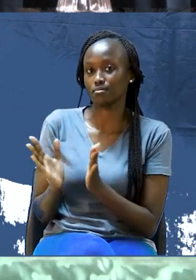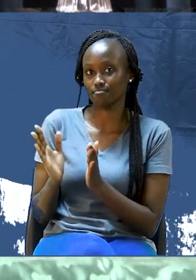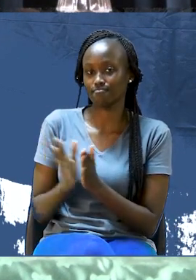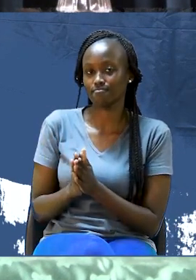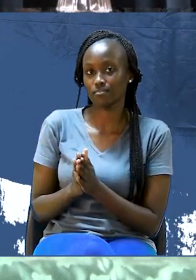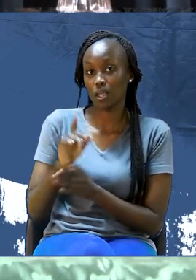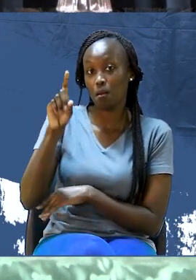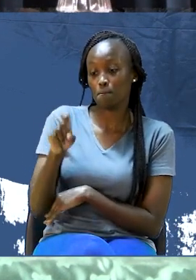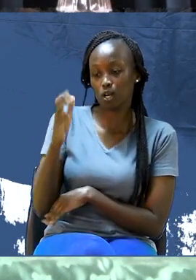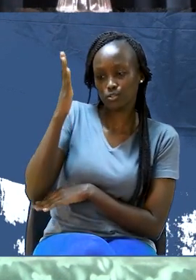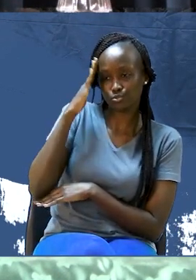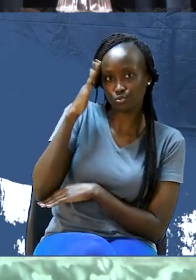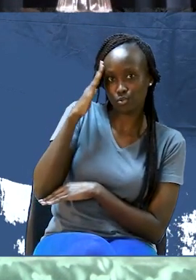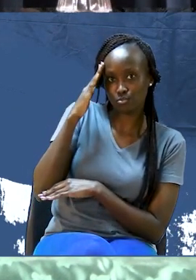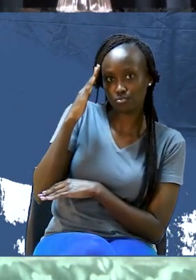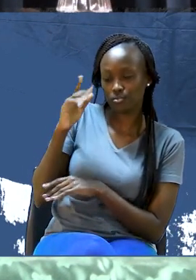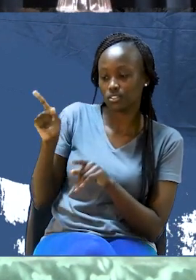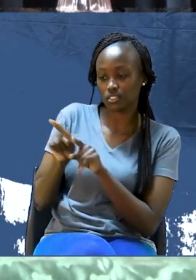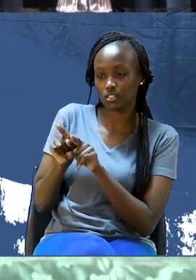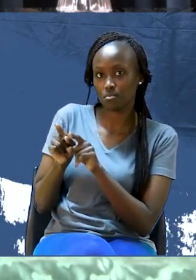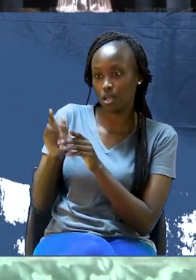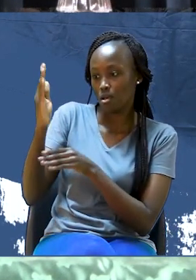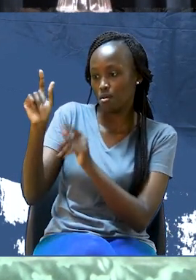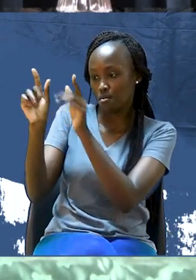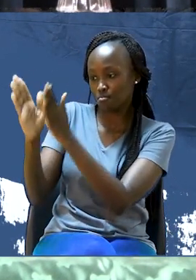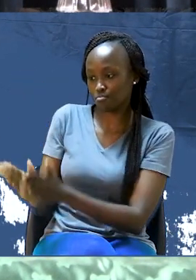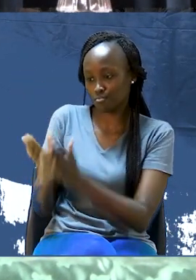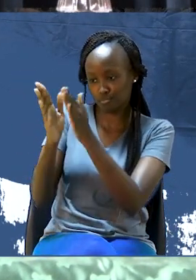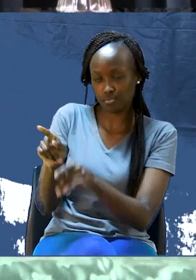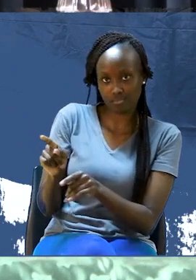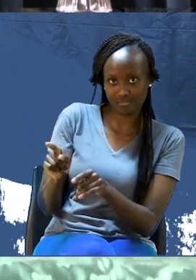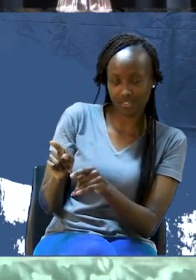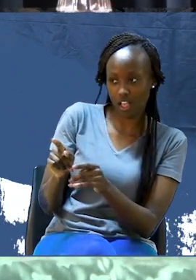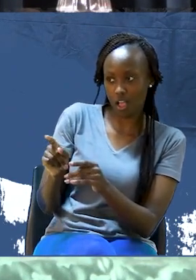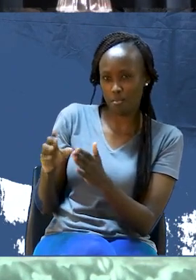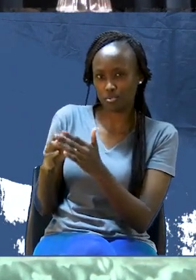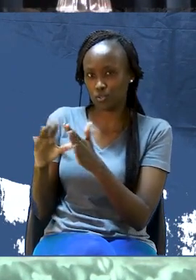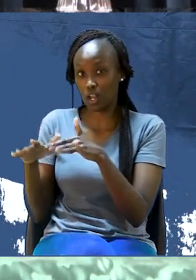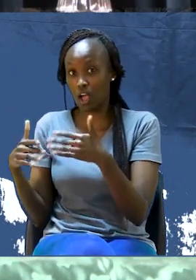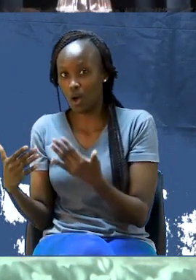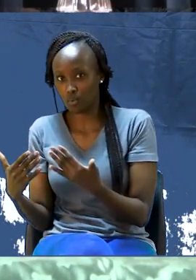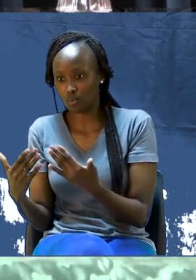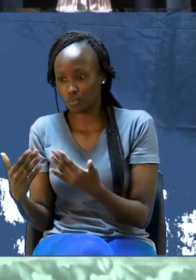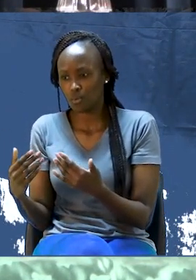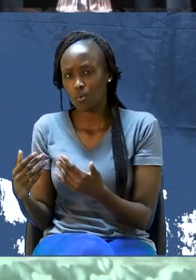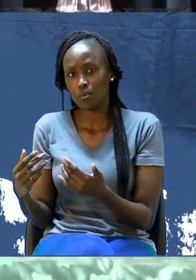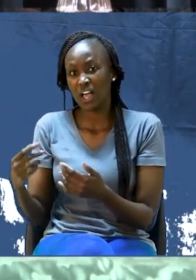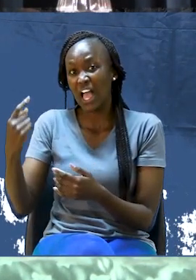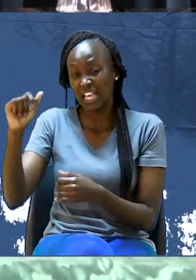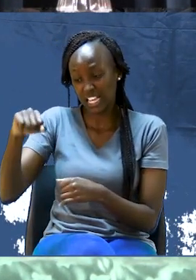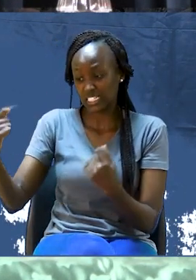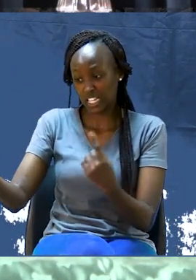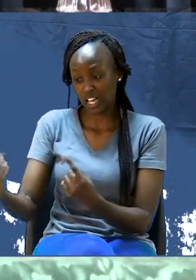Group dynamics. When people meet to study God's word together in small groups, we come and yet we are different in these many